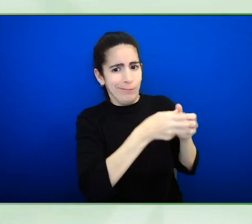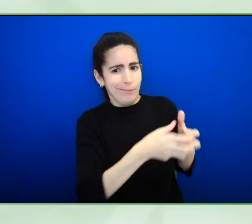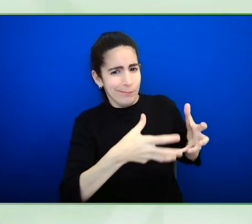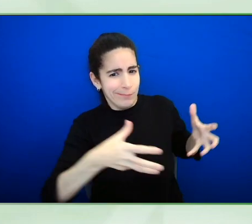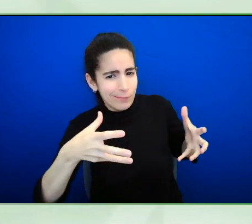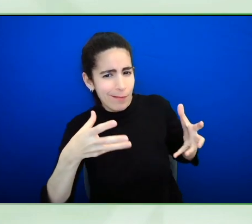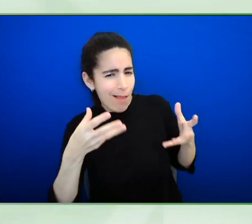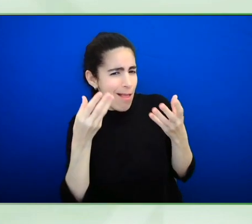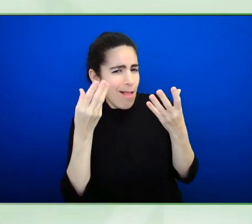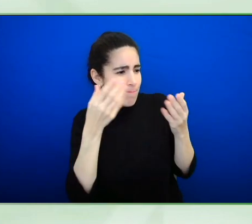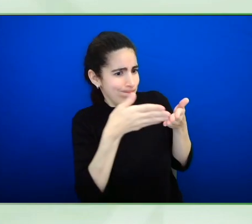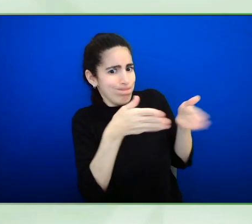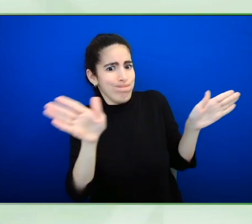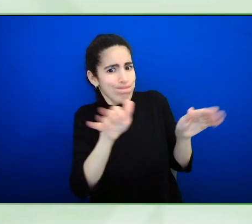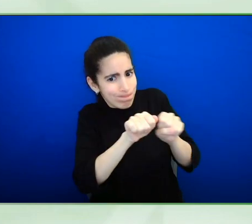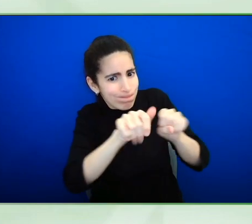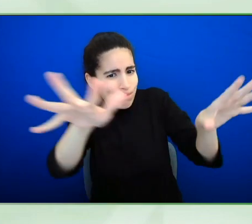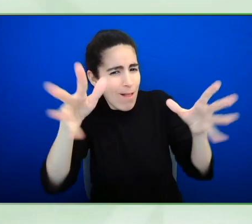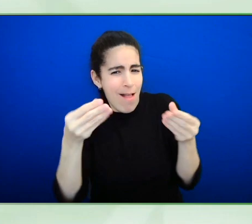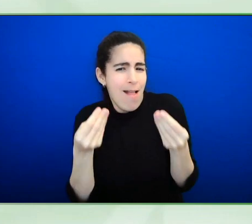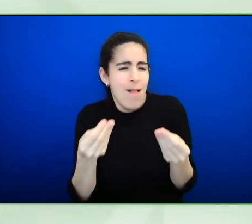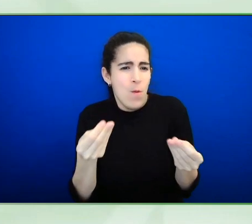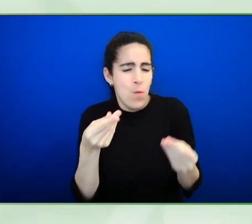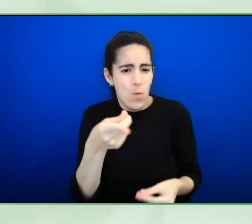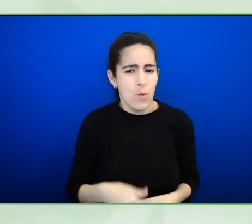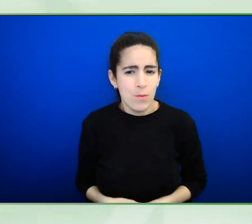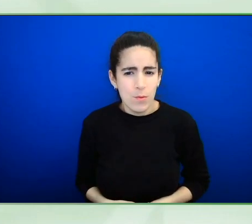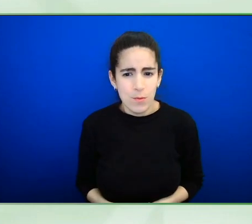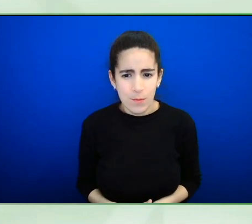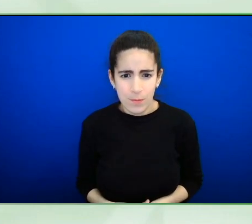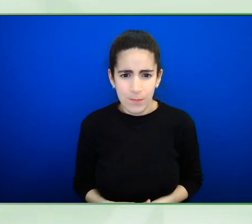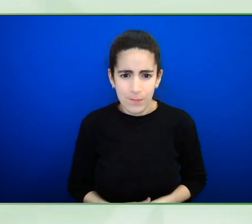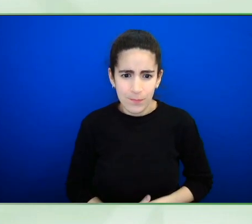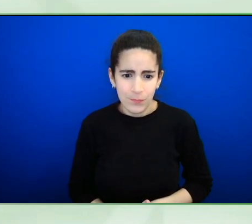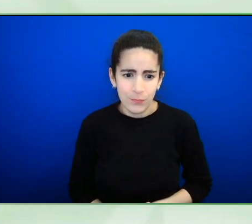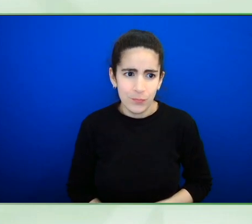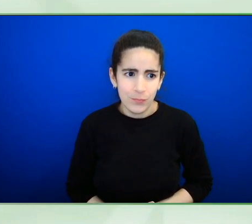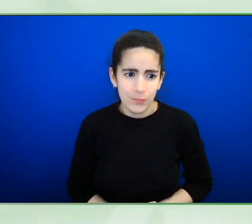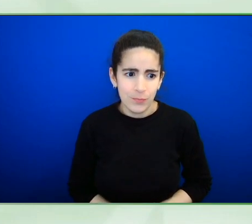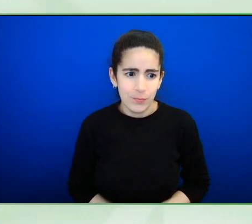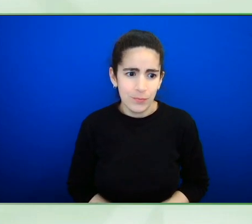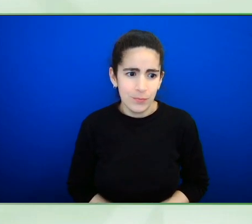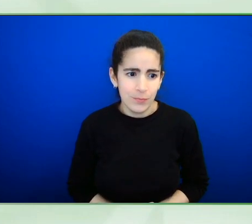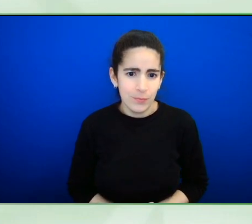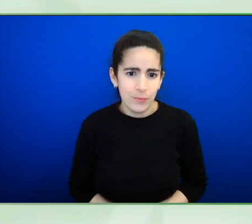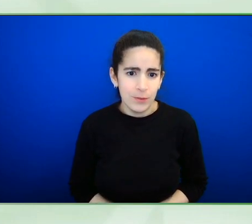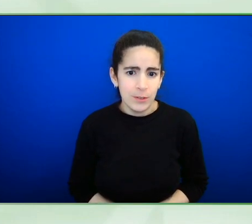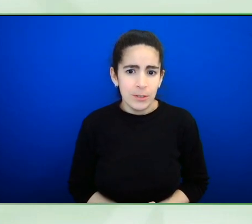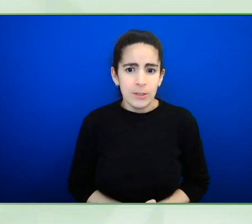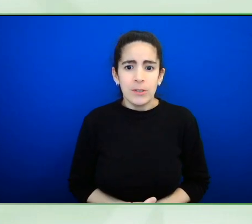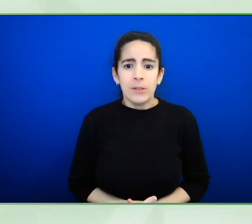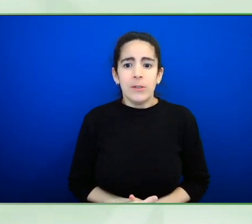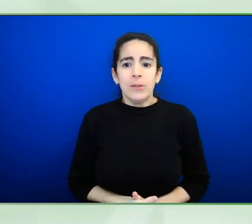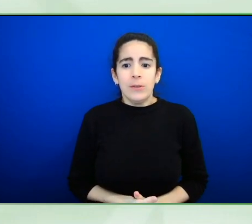That's a brilliant question. Let's call it the stampede question. What happens when, I guess, for Hannah or Dr. Khanna